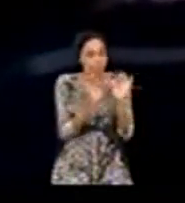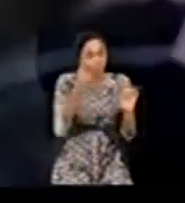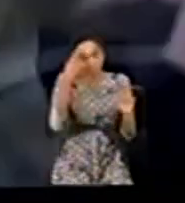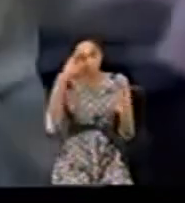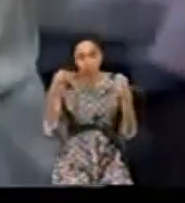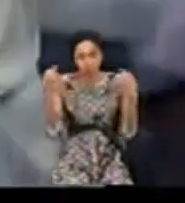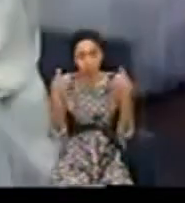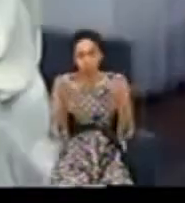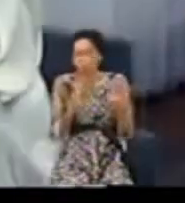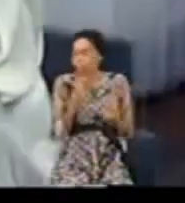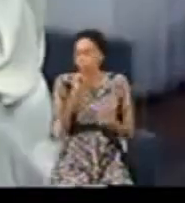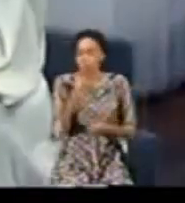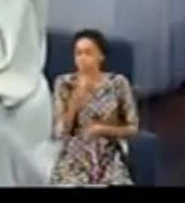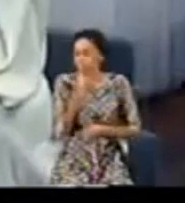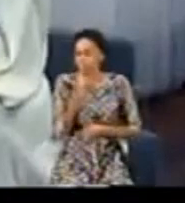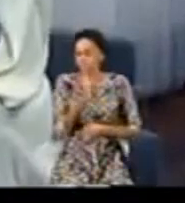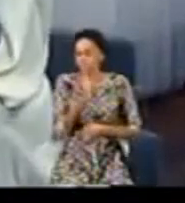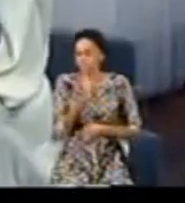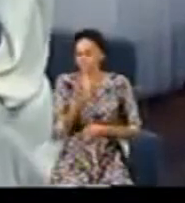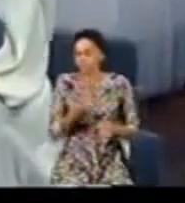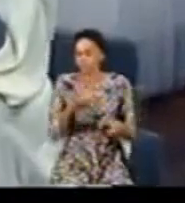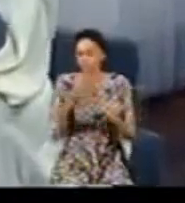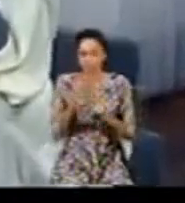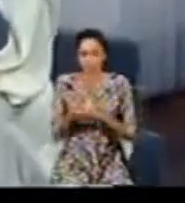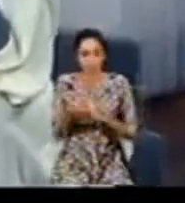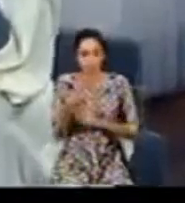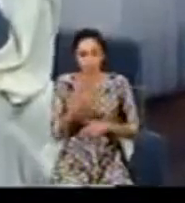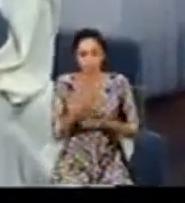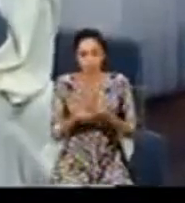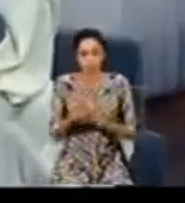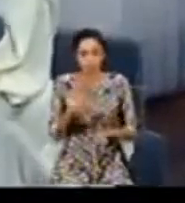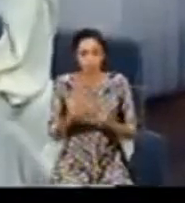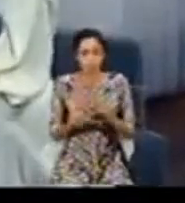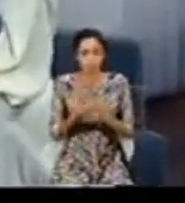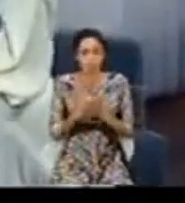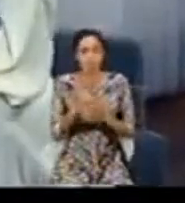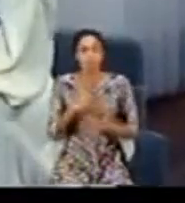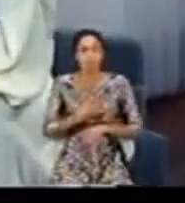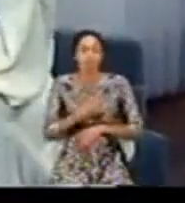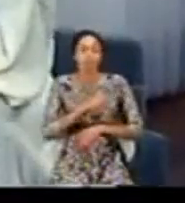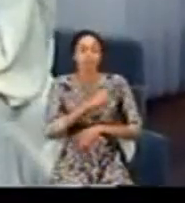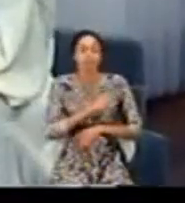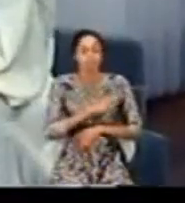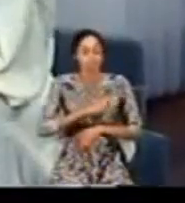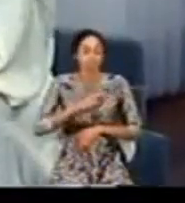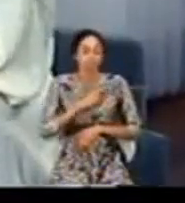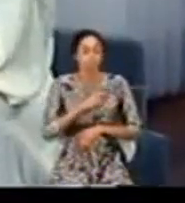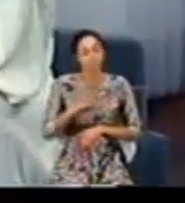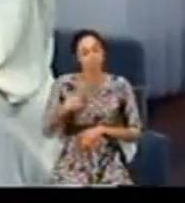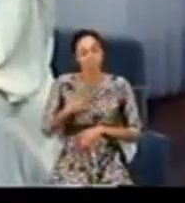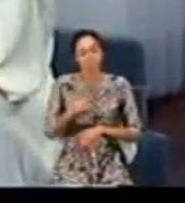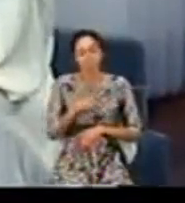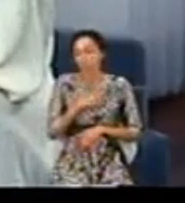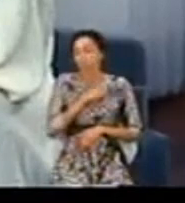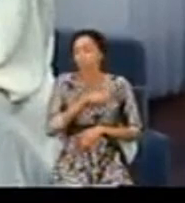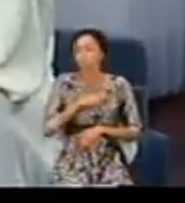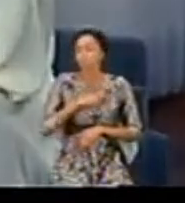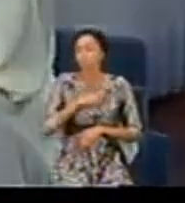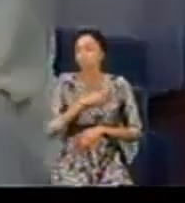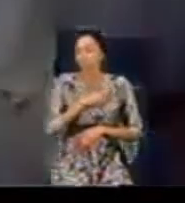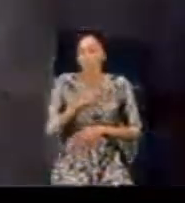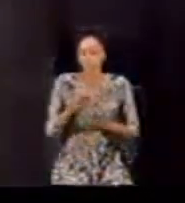not genuine repentance. There are people that have regrets. That's not repentance. The people that